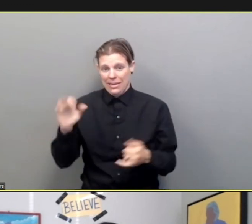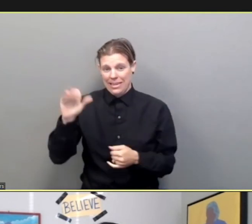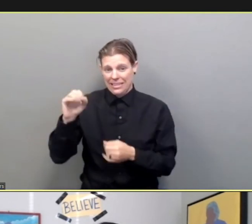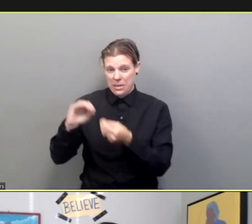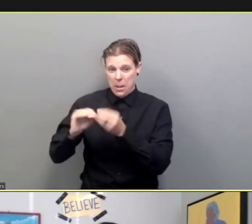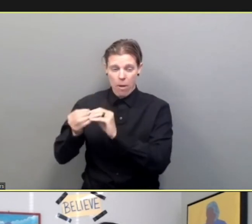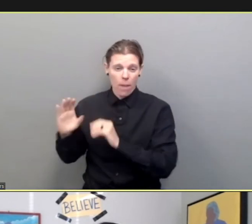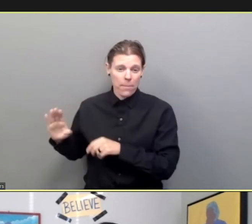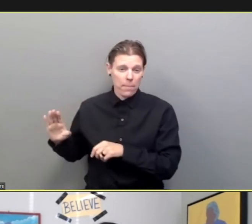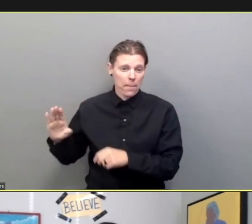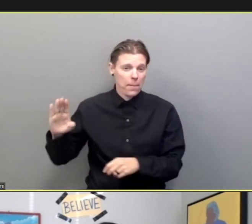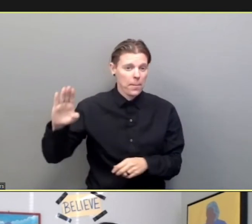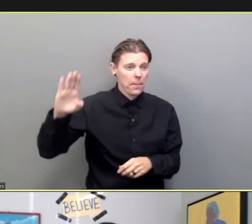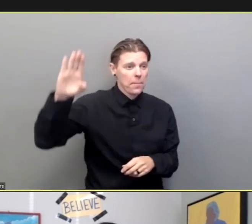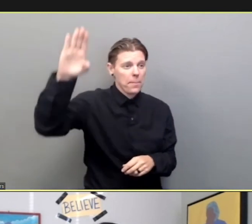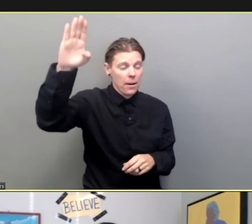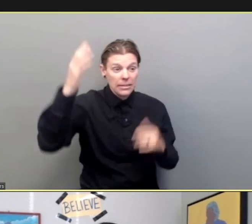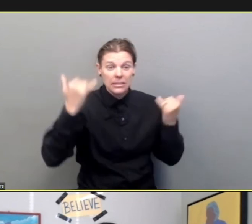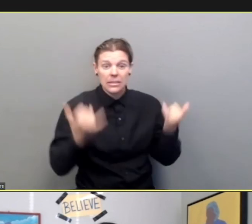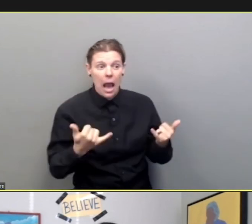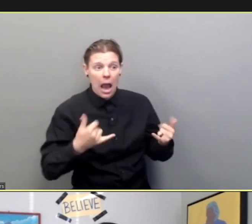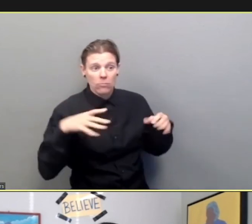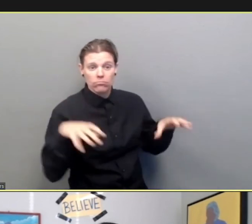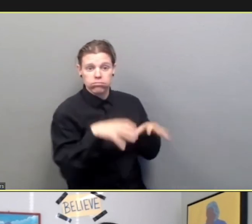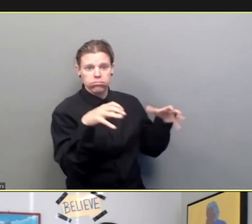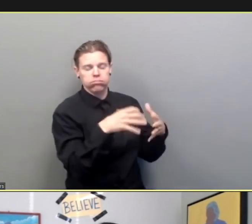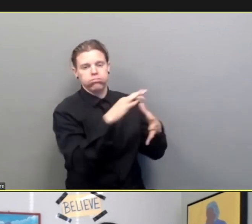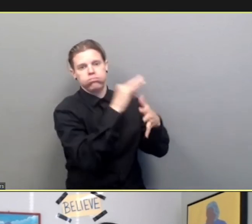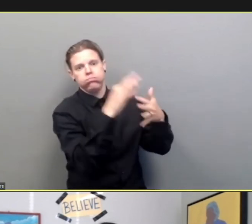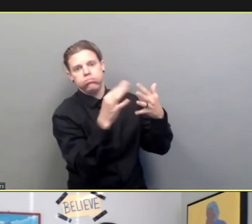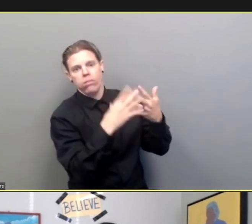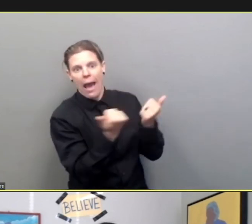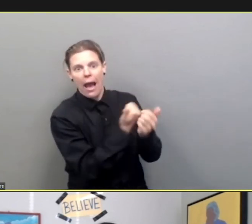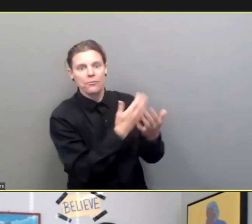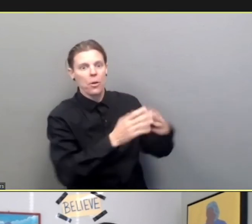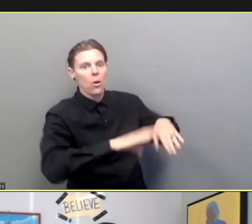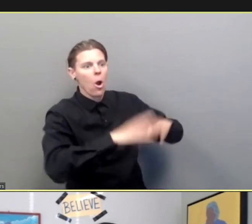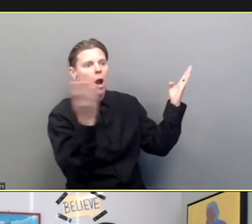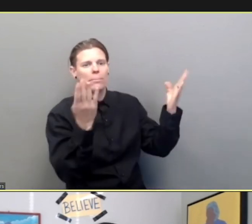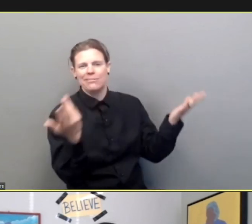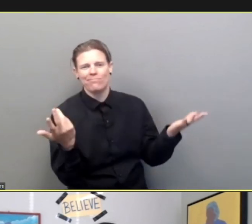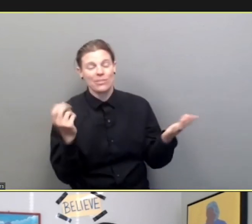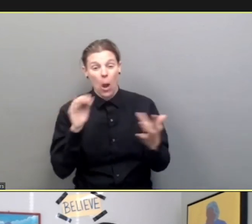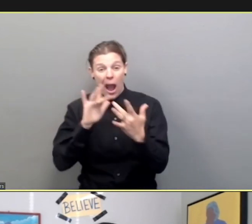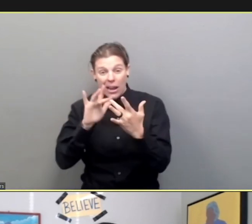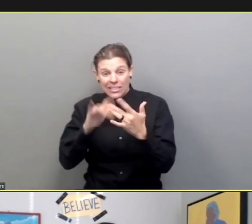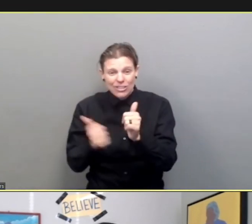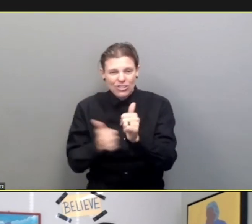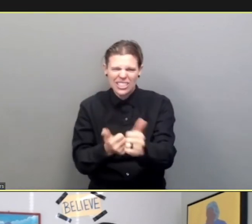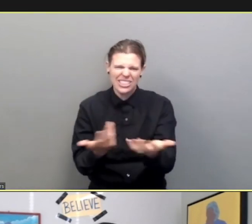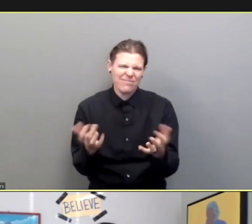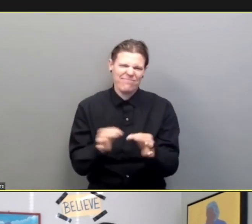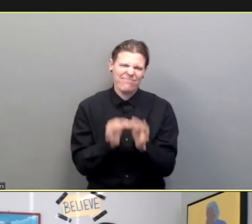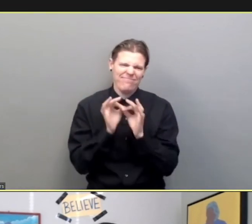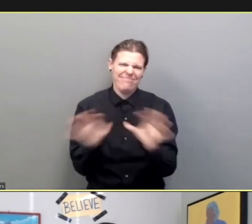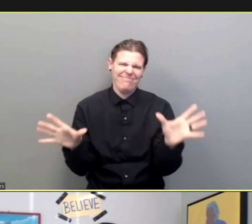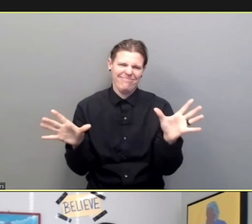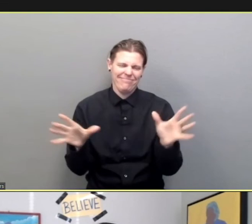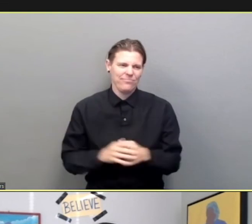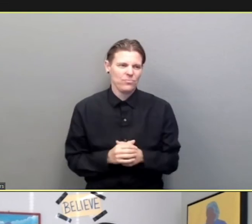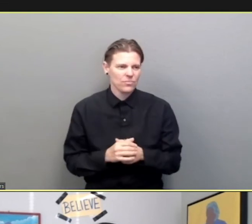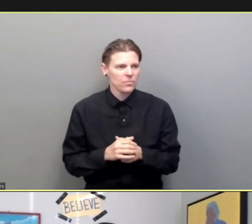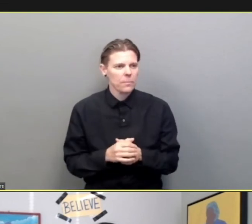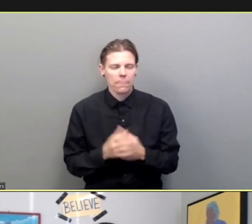activity options, let's put it that way. And so what we find is there isn't any clear trend. There